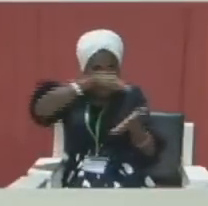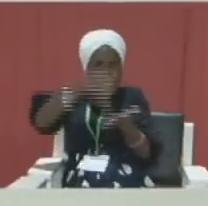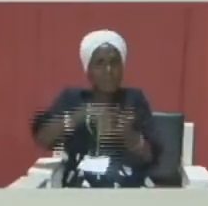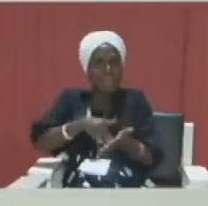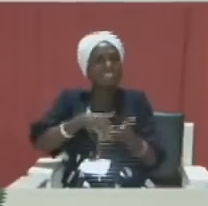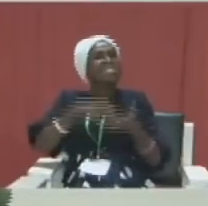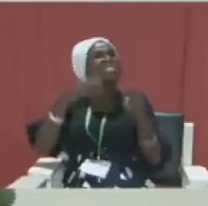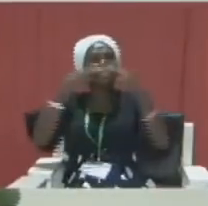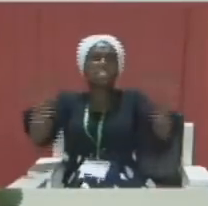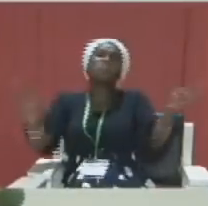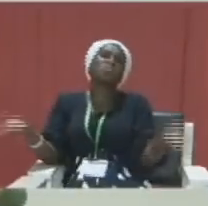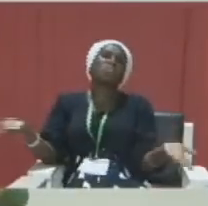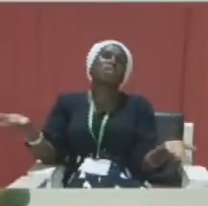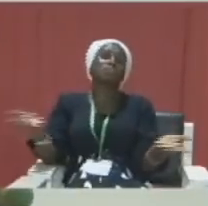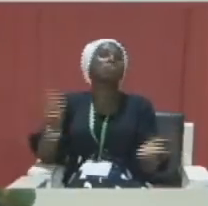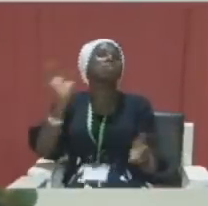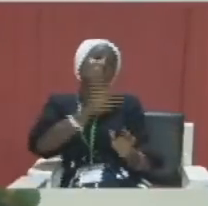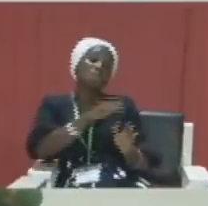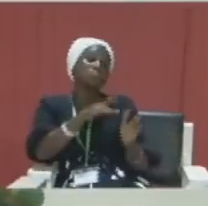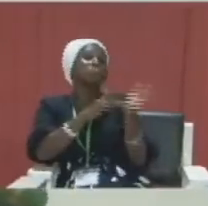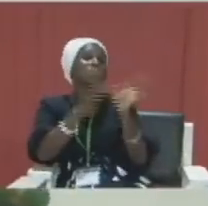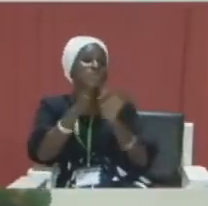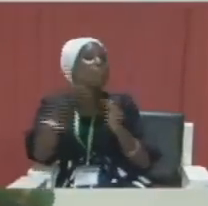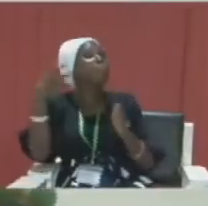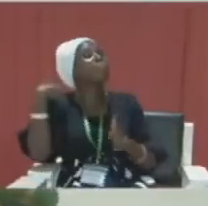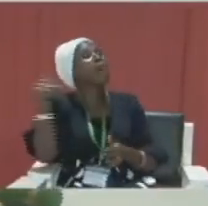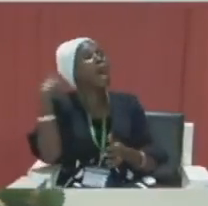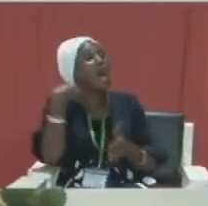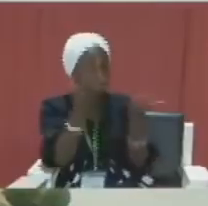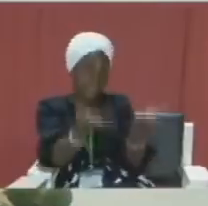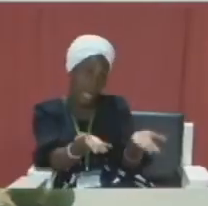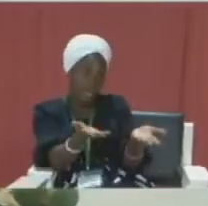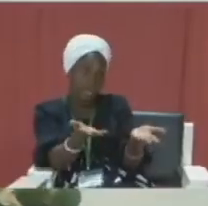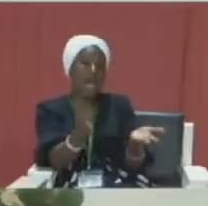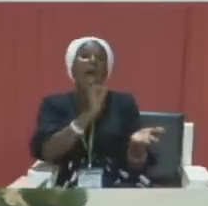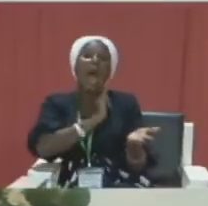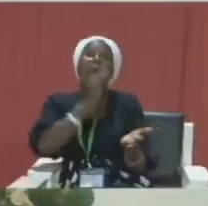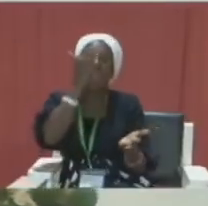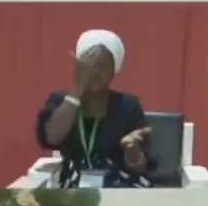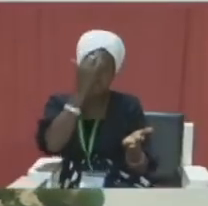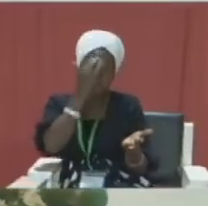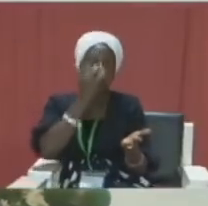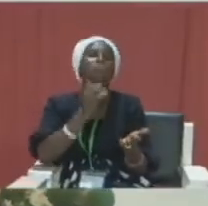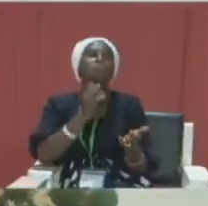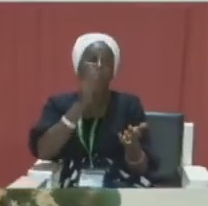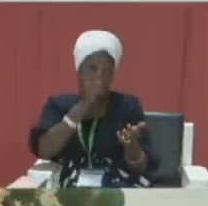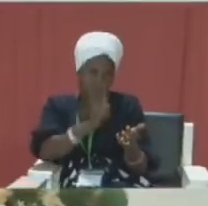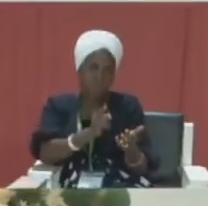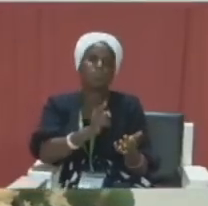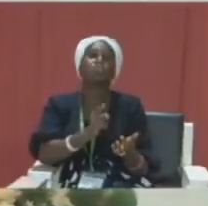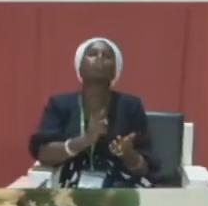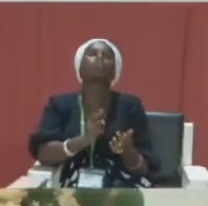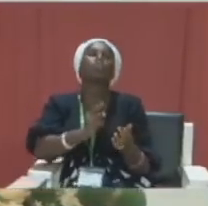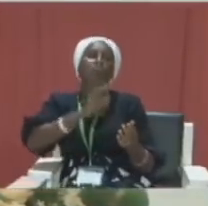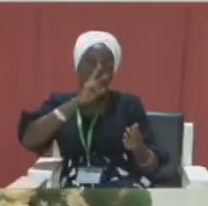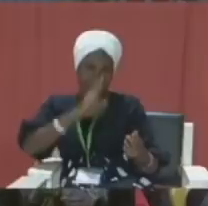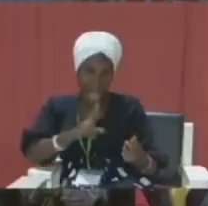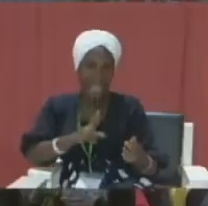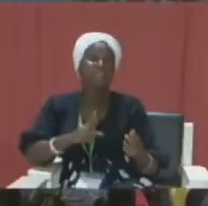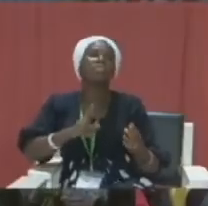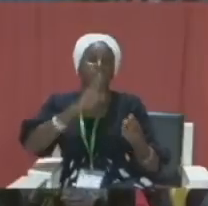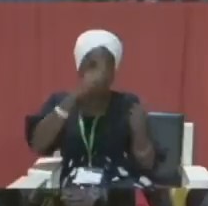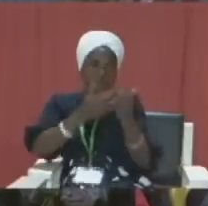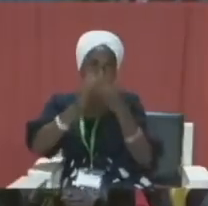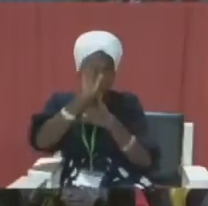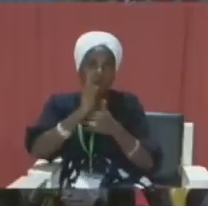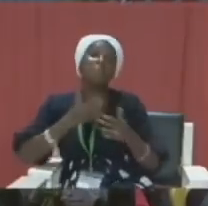you. I know you have a kingdom. I know you have power over death. I know you are a conqueror of death. Please, when you